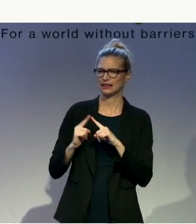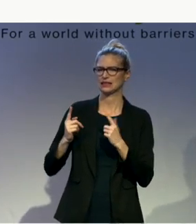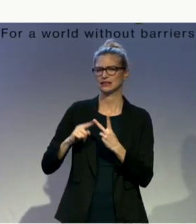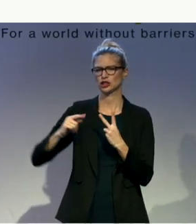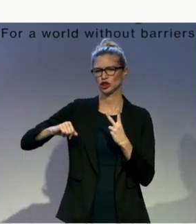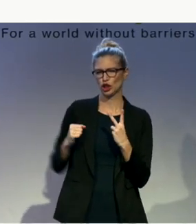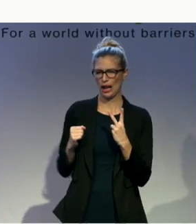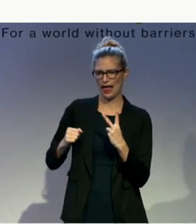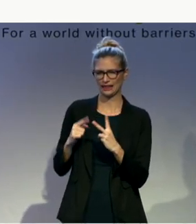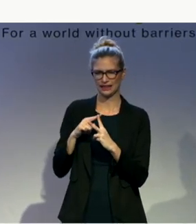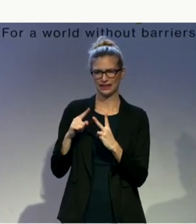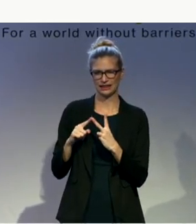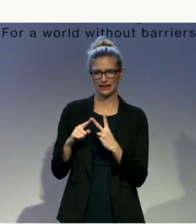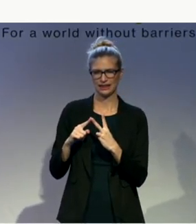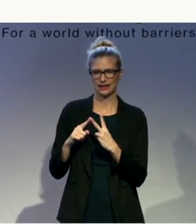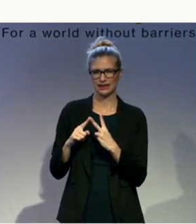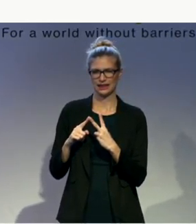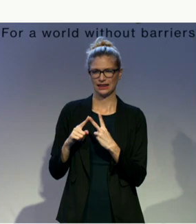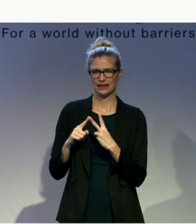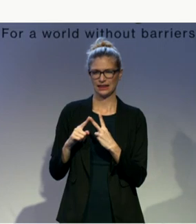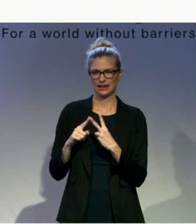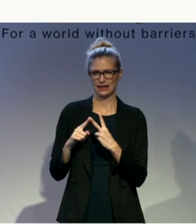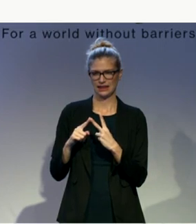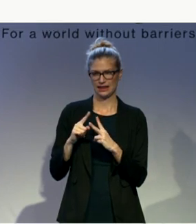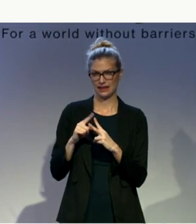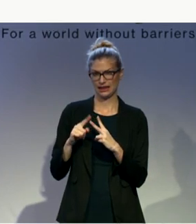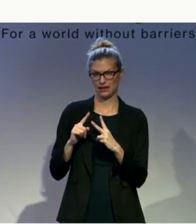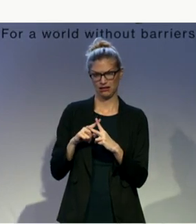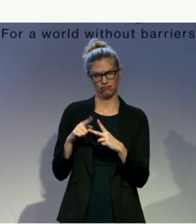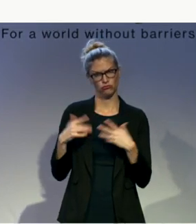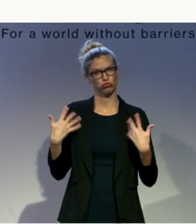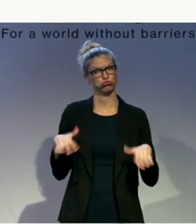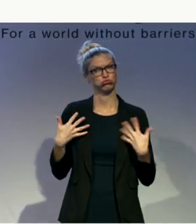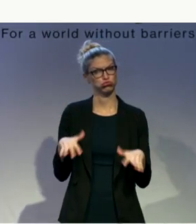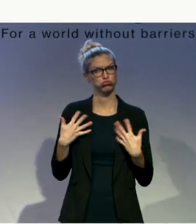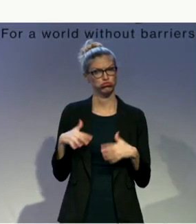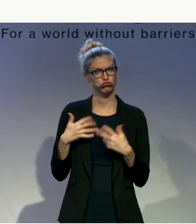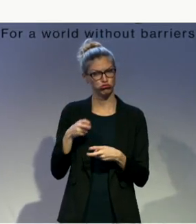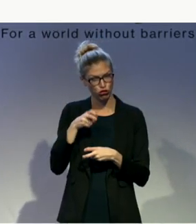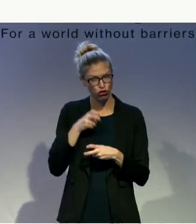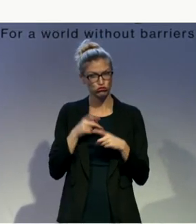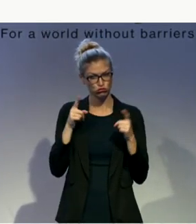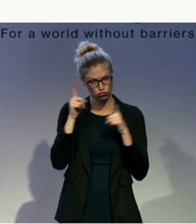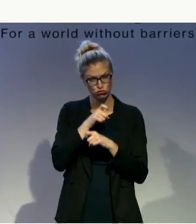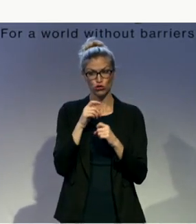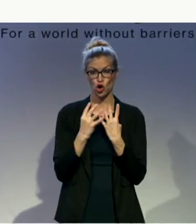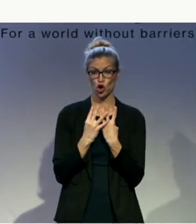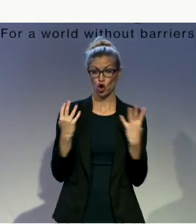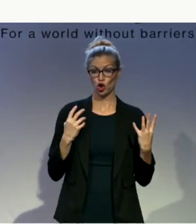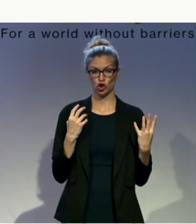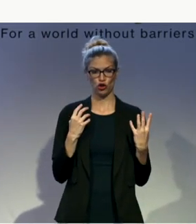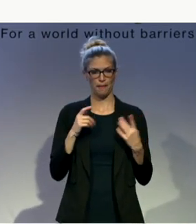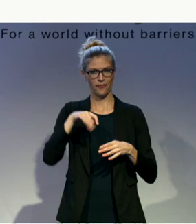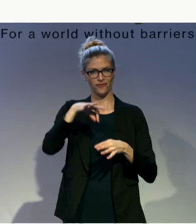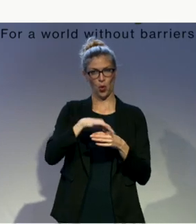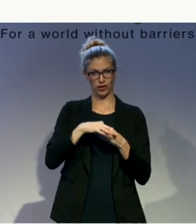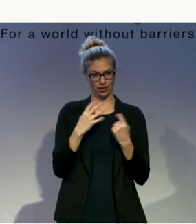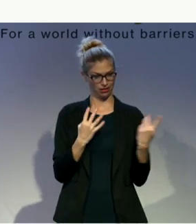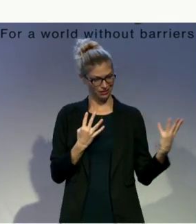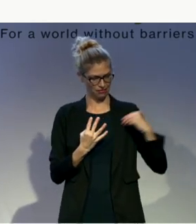whether you had challenges in that regard with the commissions that you dealt with, whether that's the Electoral Commission or the Commission in